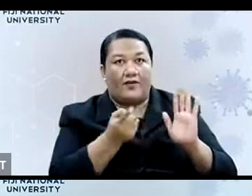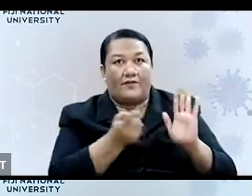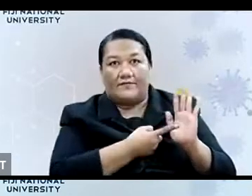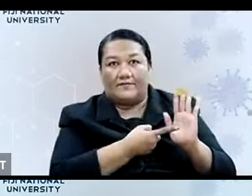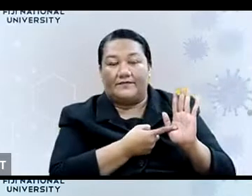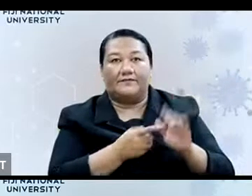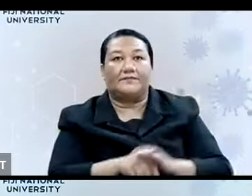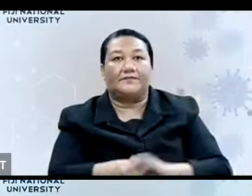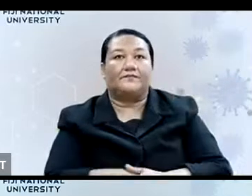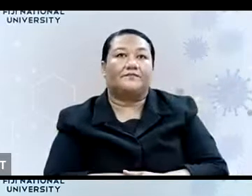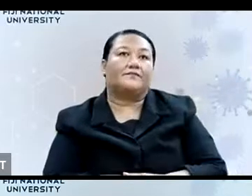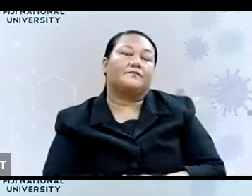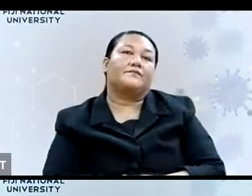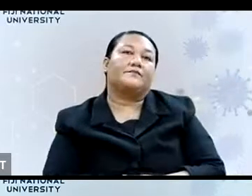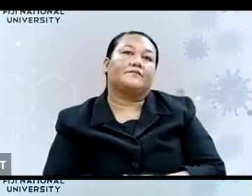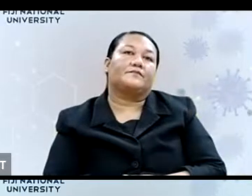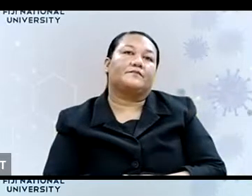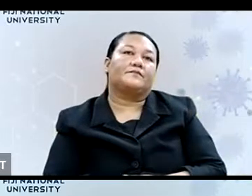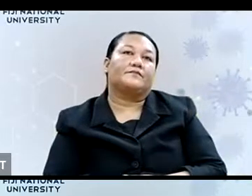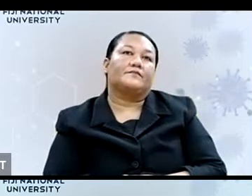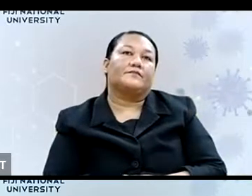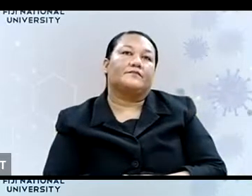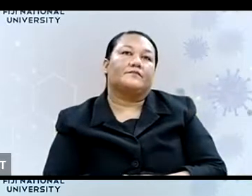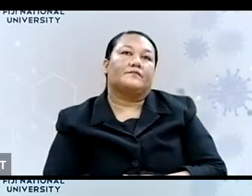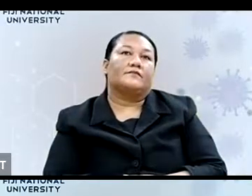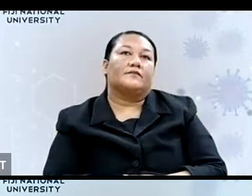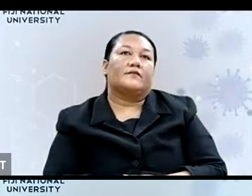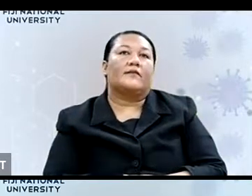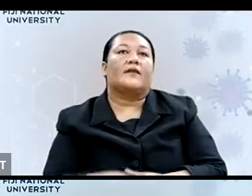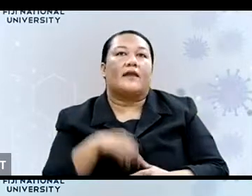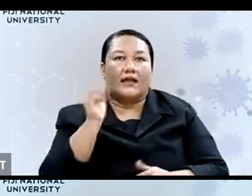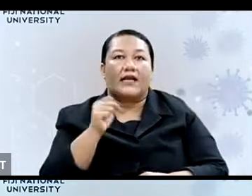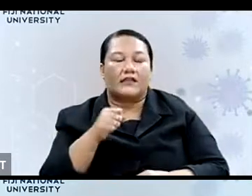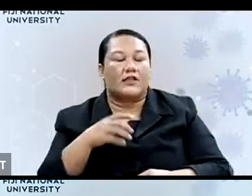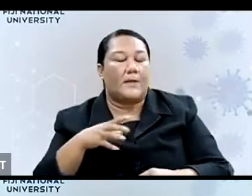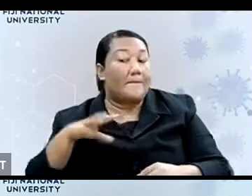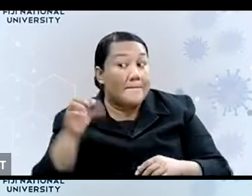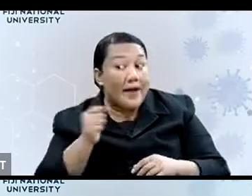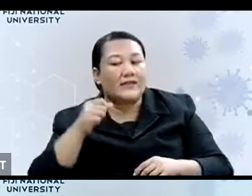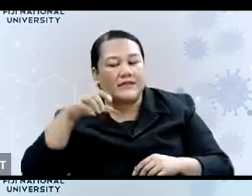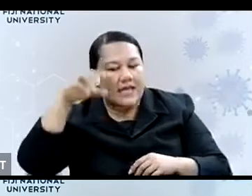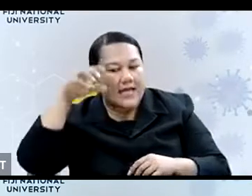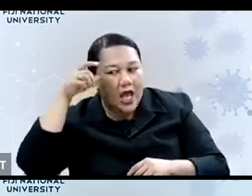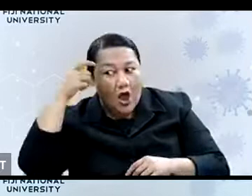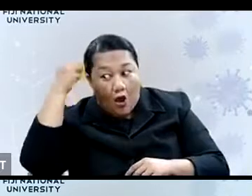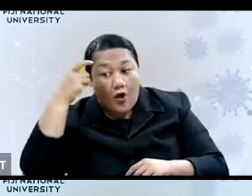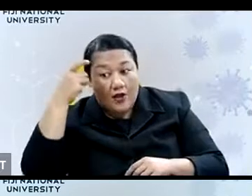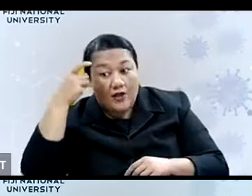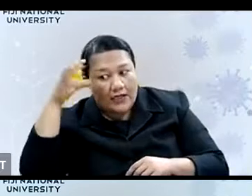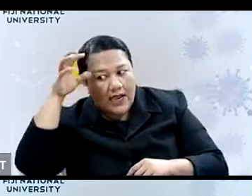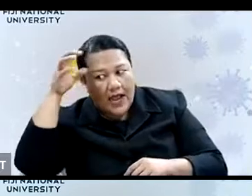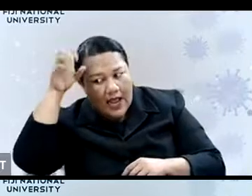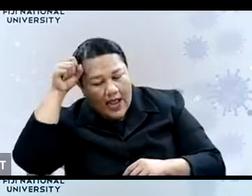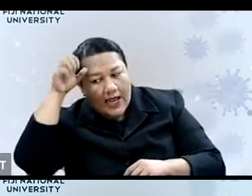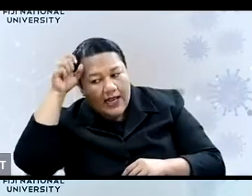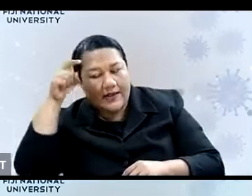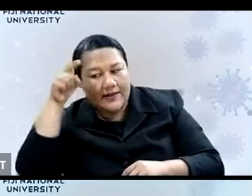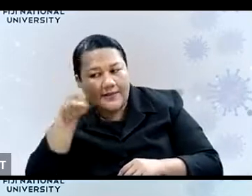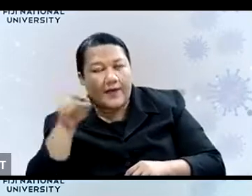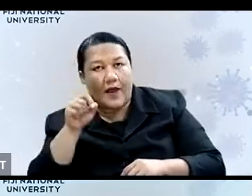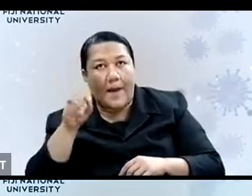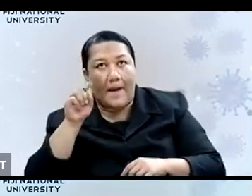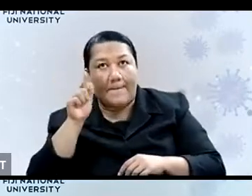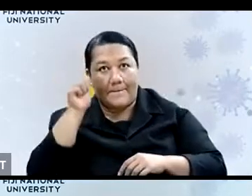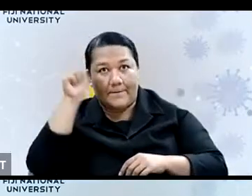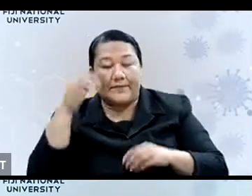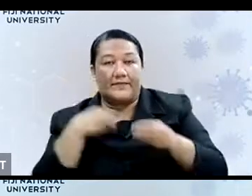status, and conscience, just to name a few. And that applies to both government and non-government